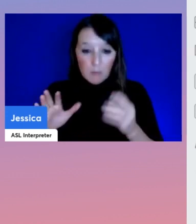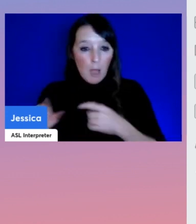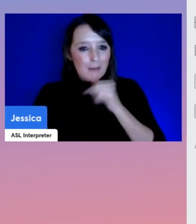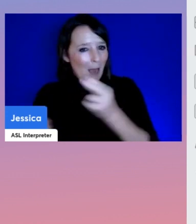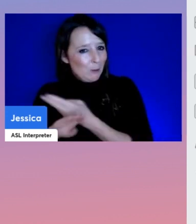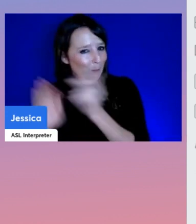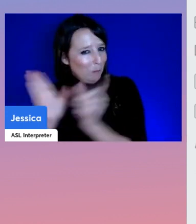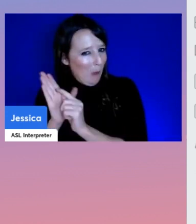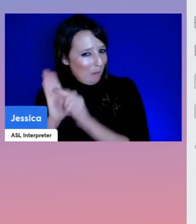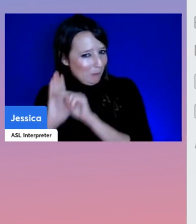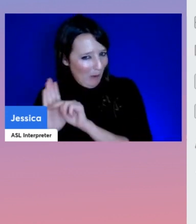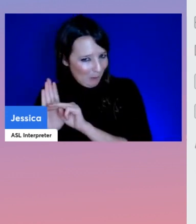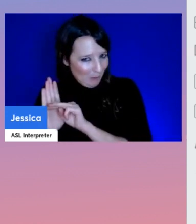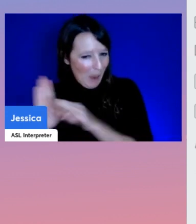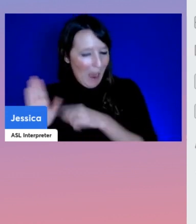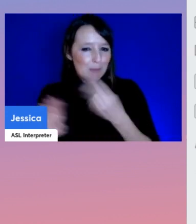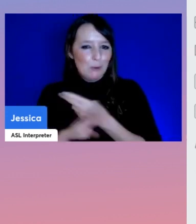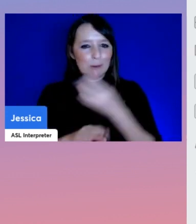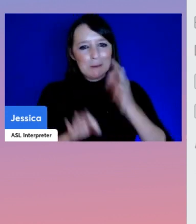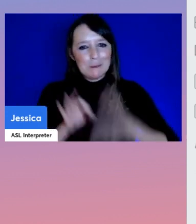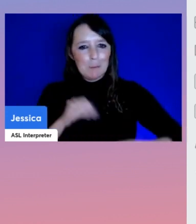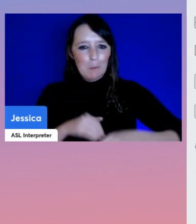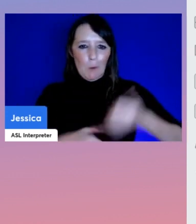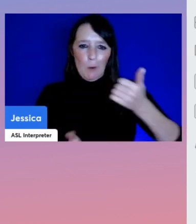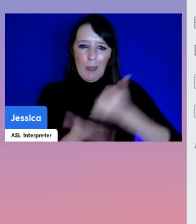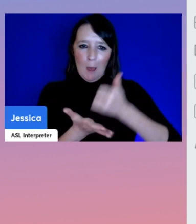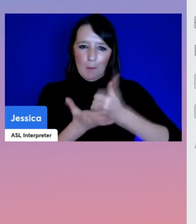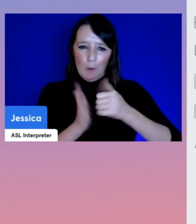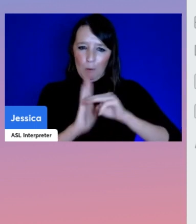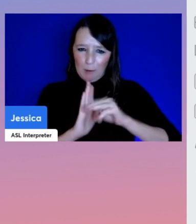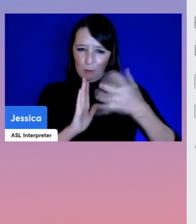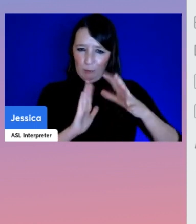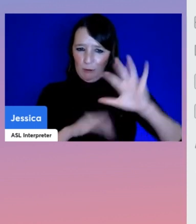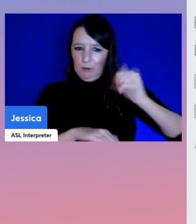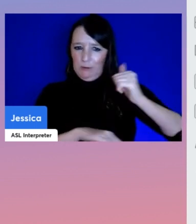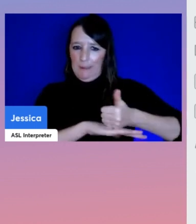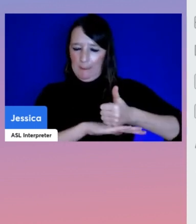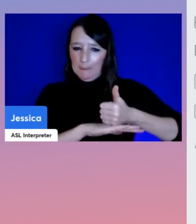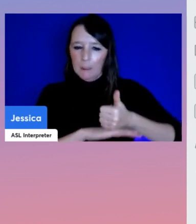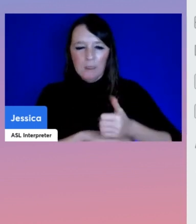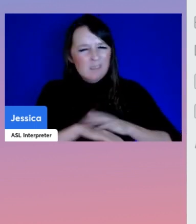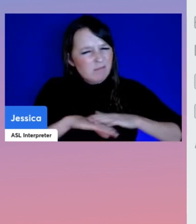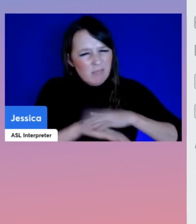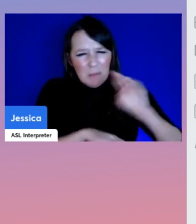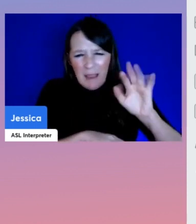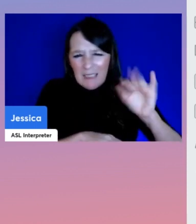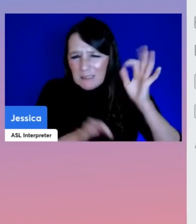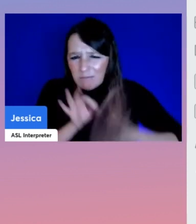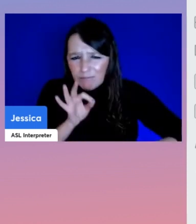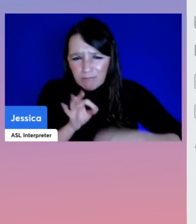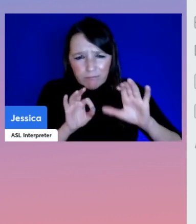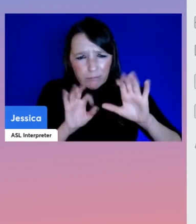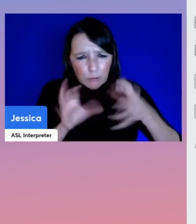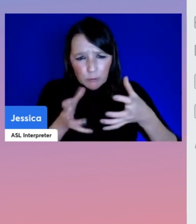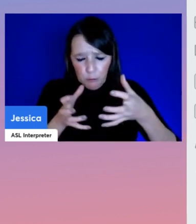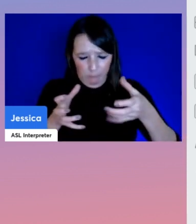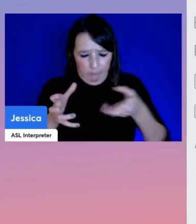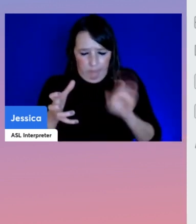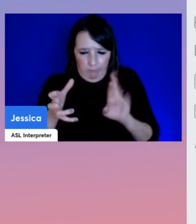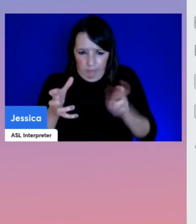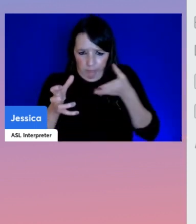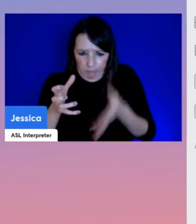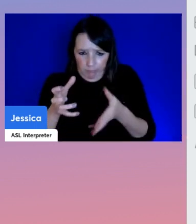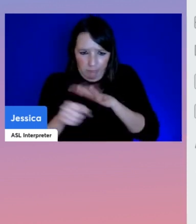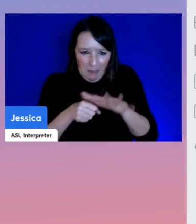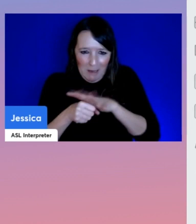using a simple helper module that I set up. So this just creates a very basic resource group, just enough